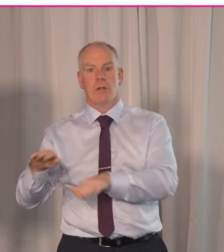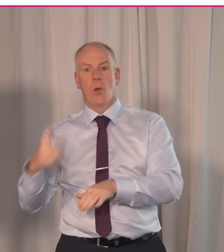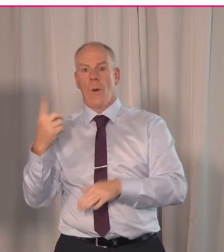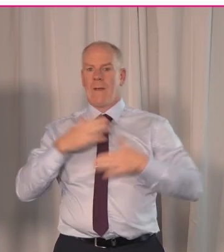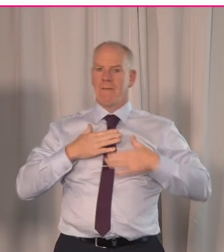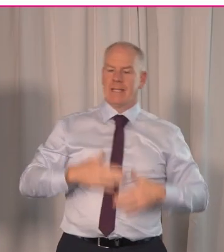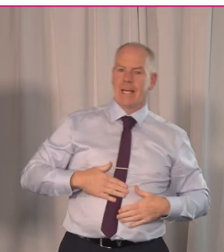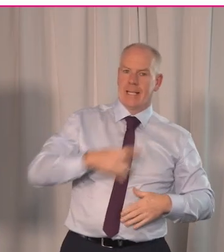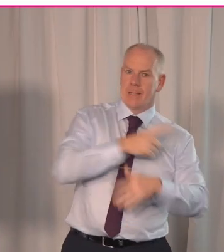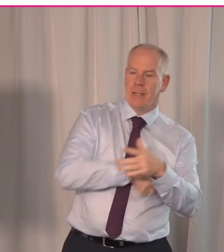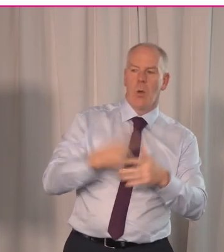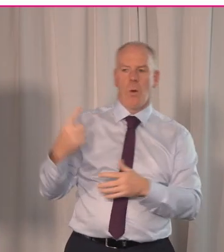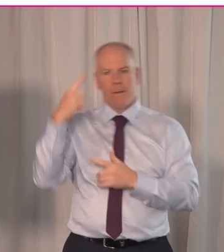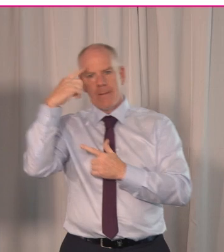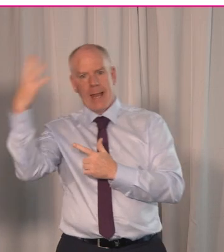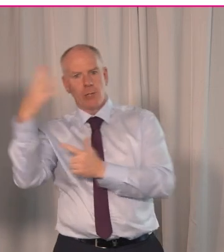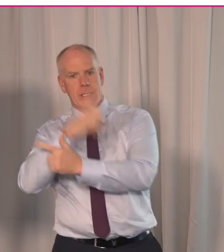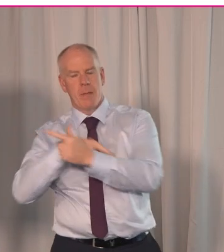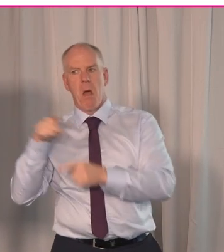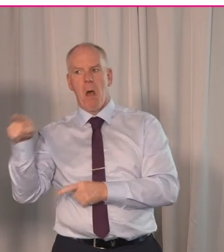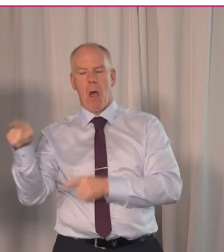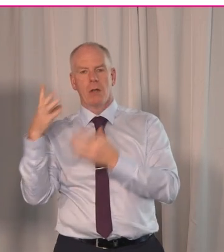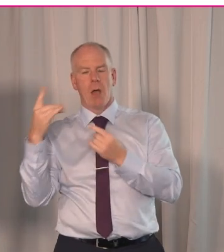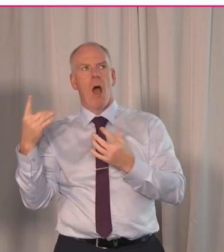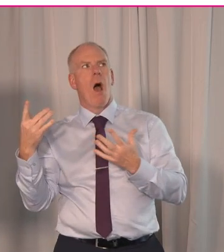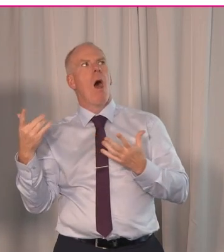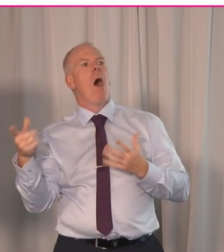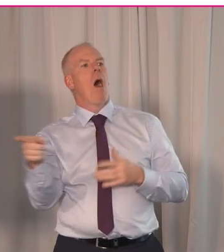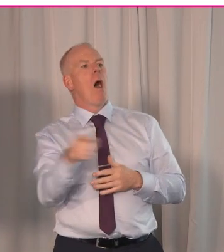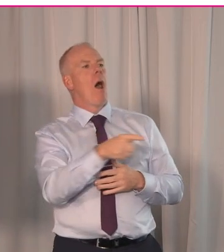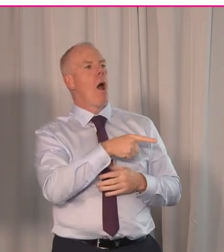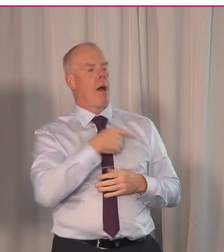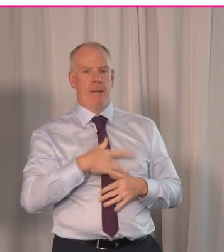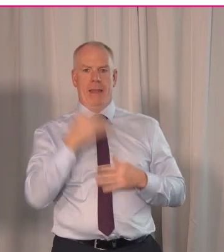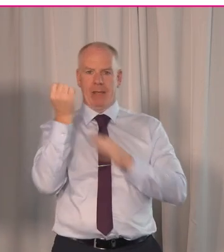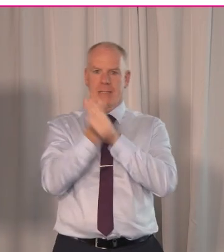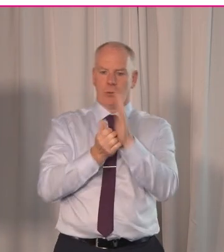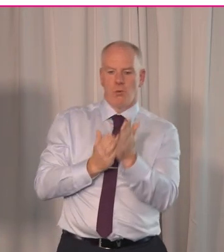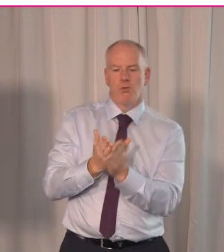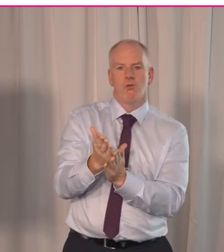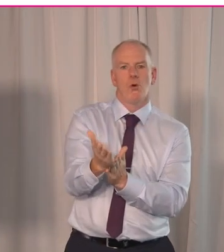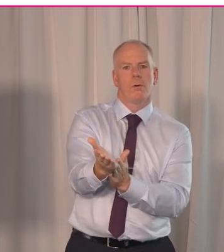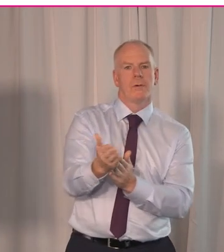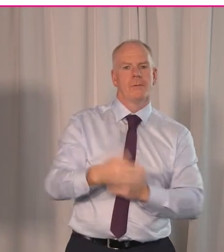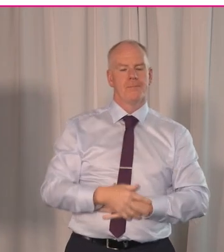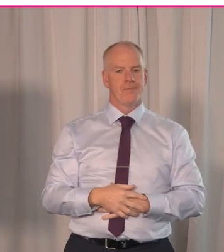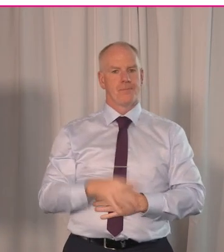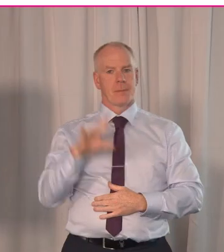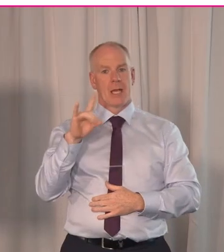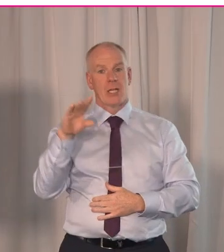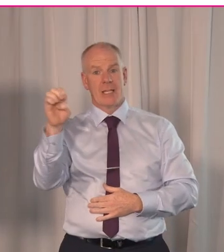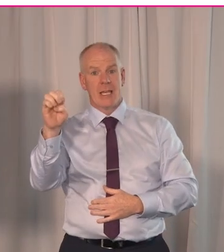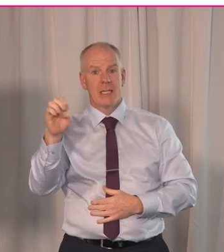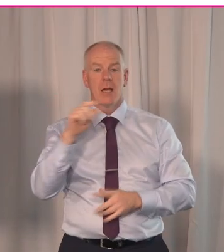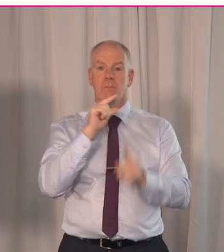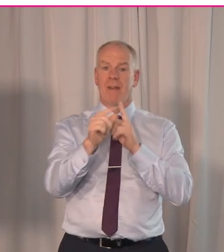physical disability, one with an intellectual disability, and it really helped gel together and provide that lived experience. The HSE and